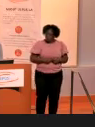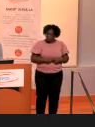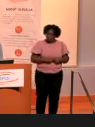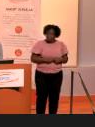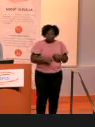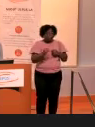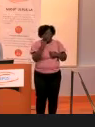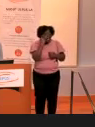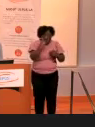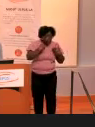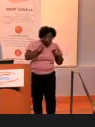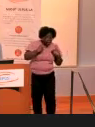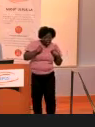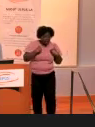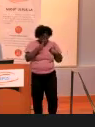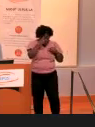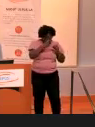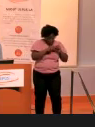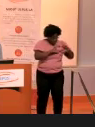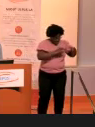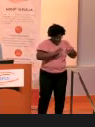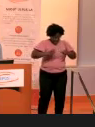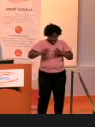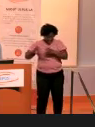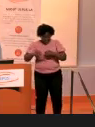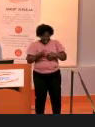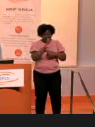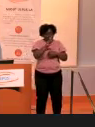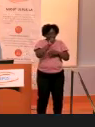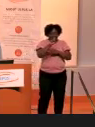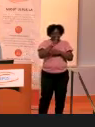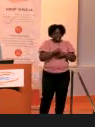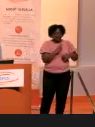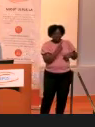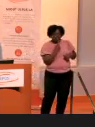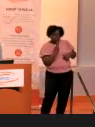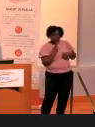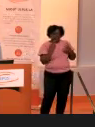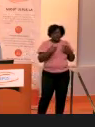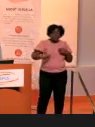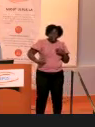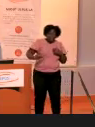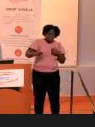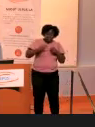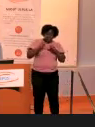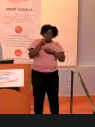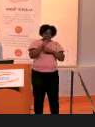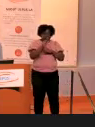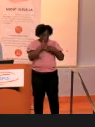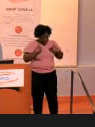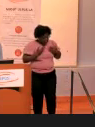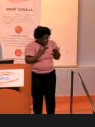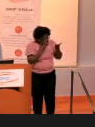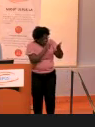If you have class 1 or class 2 on the kidney biopsy, then there really aren't any specific